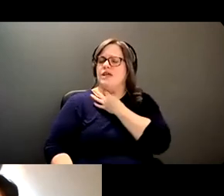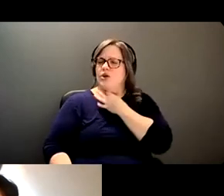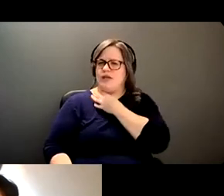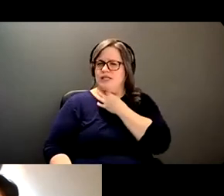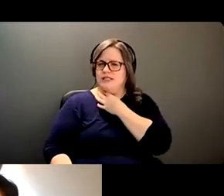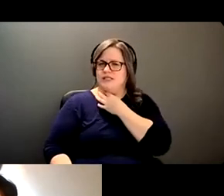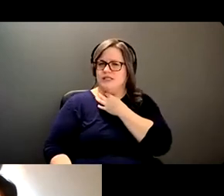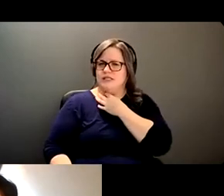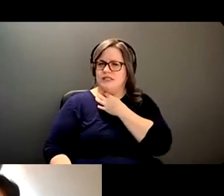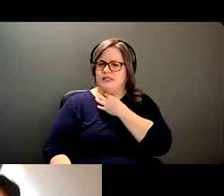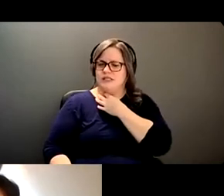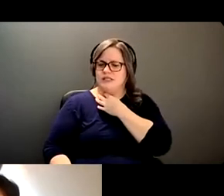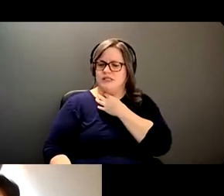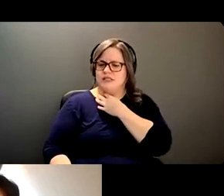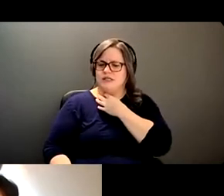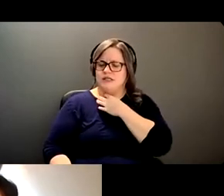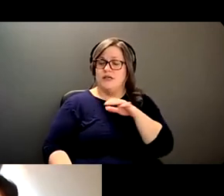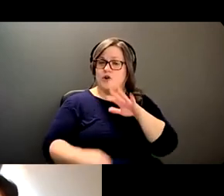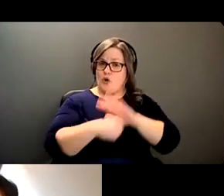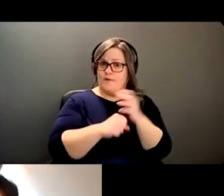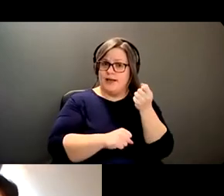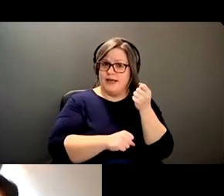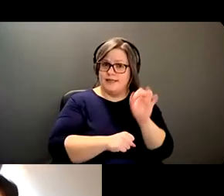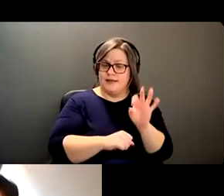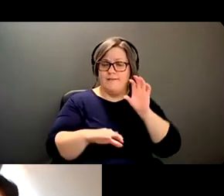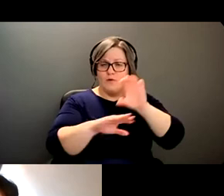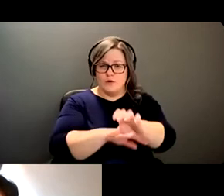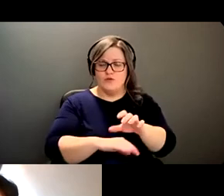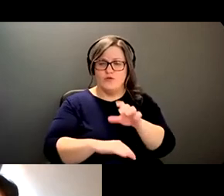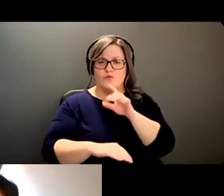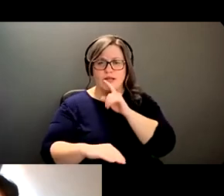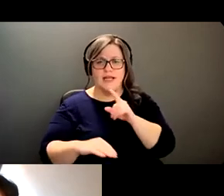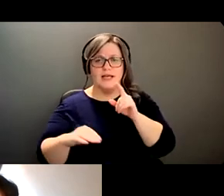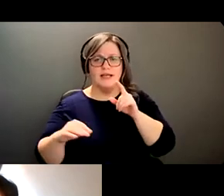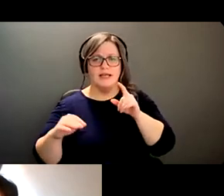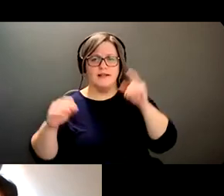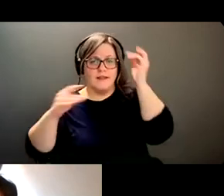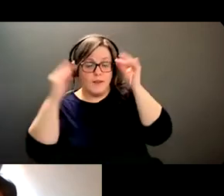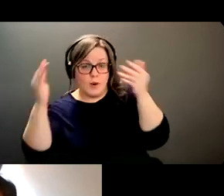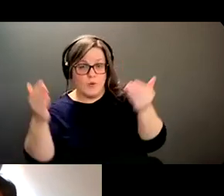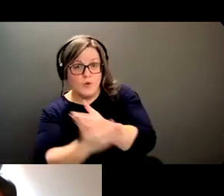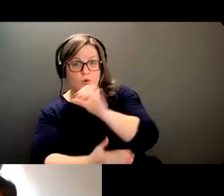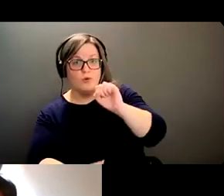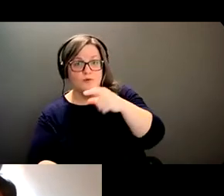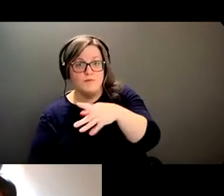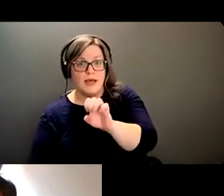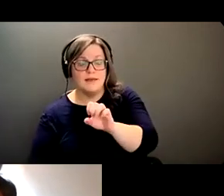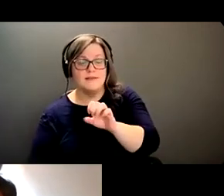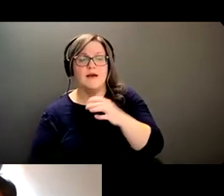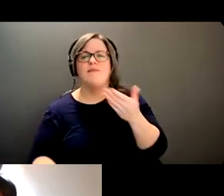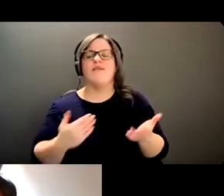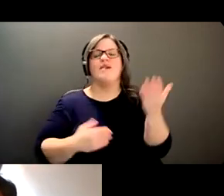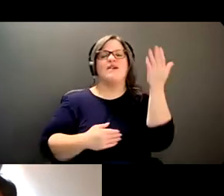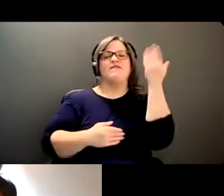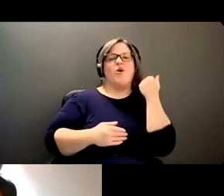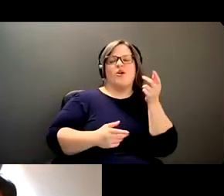you re-explore or were newly introduced to that you would consider or have considered or have kind of brought your practice into?